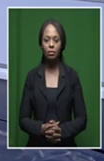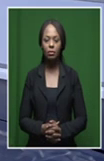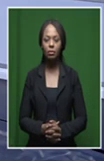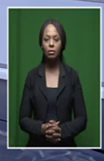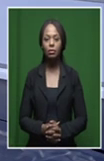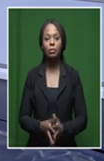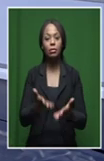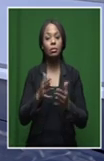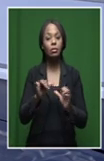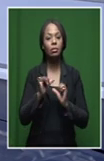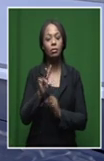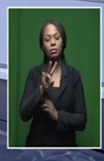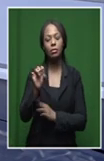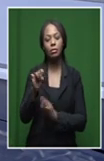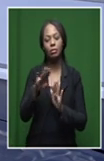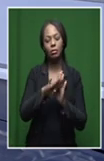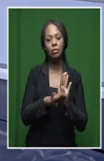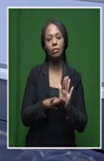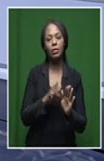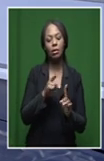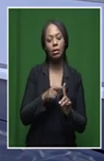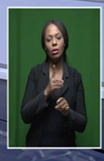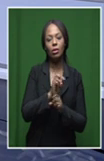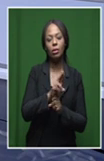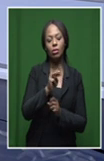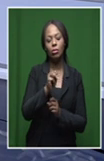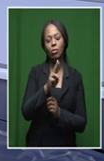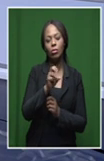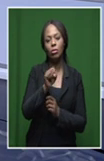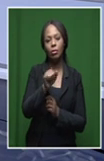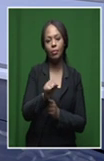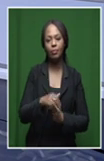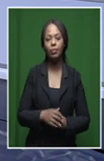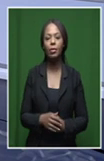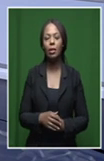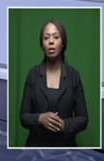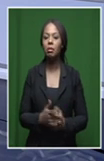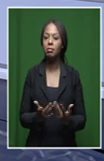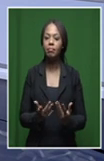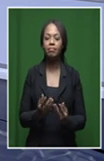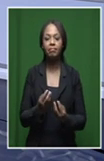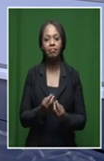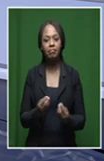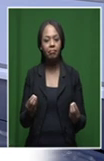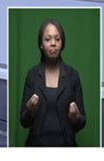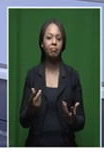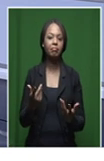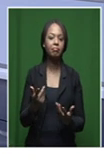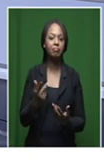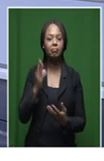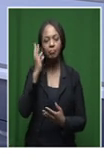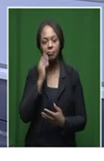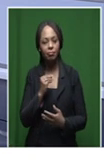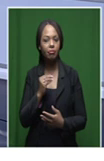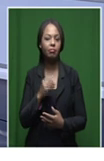Welcome back. This is Vital Signs. I'm Dr. Mtombeni. As older people age, they have this different health needs compared to younger people. The South African